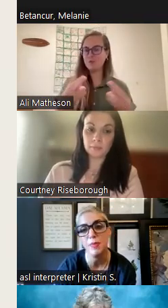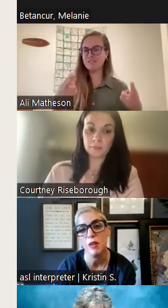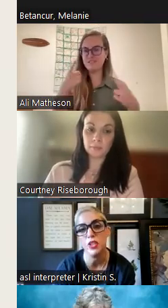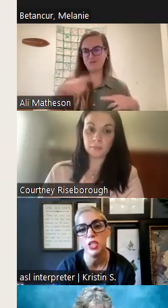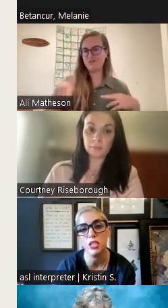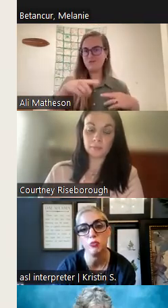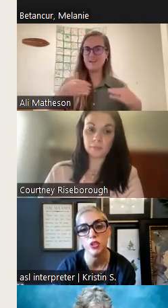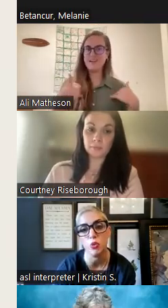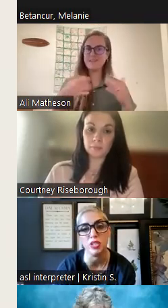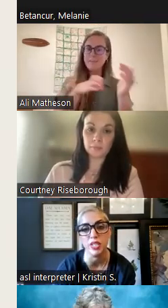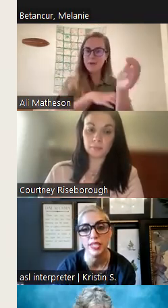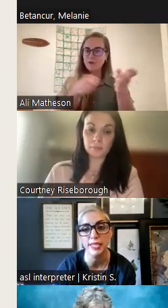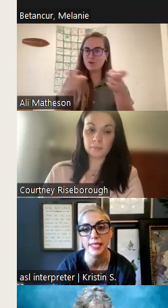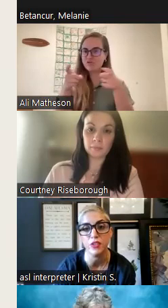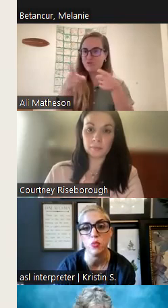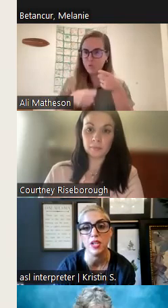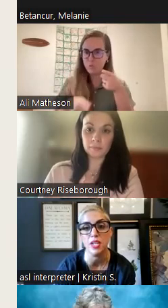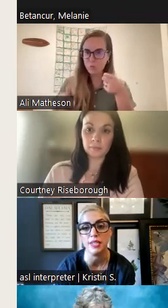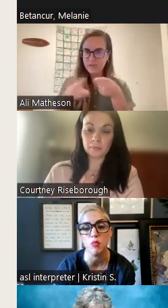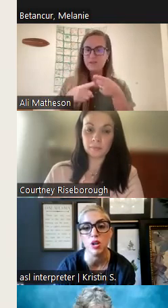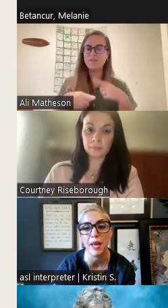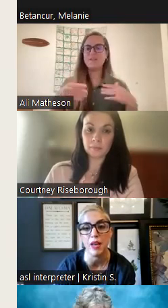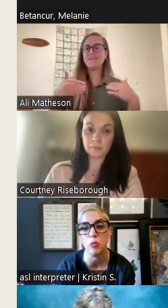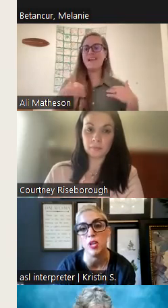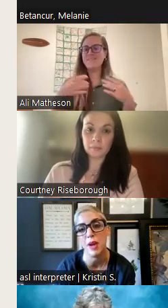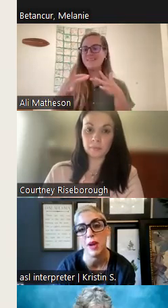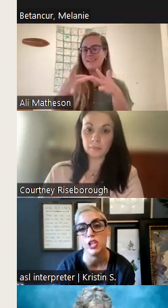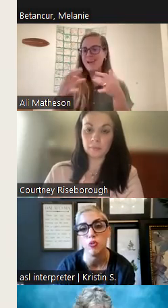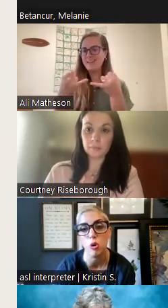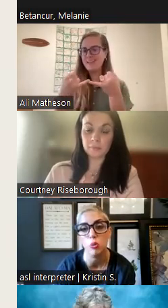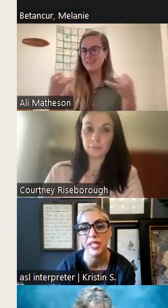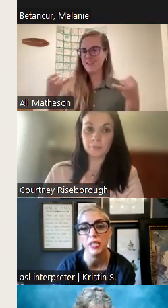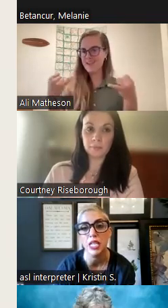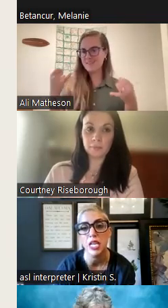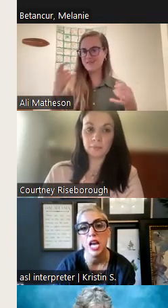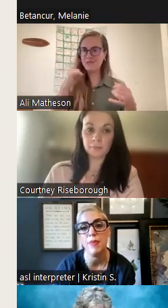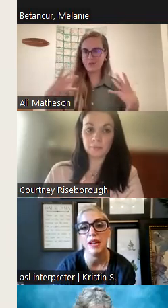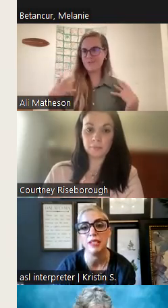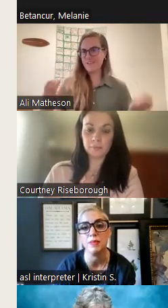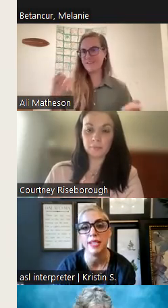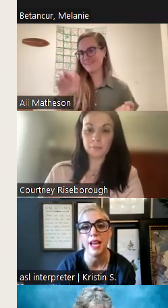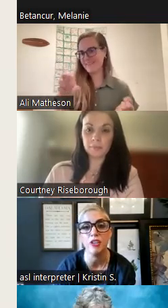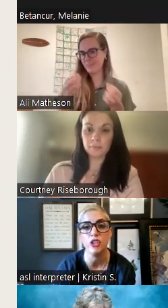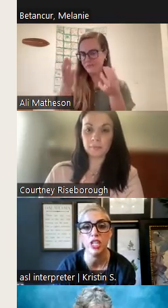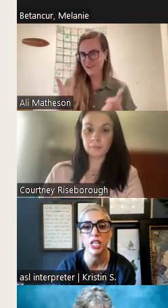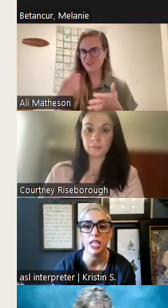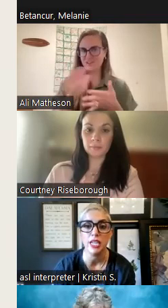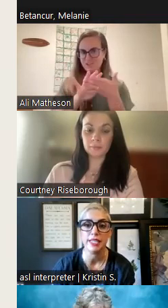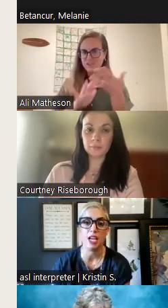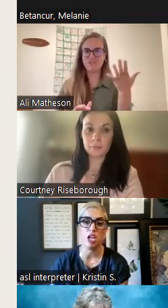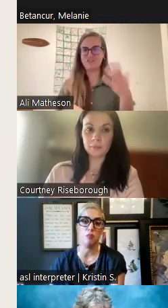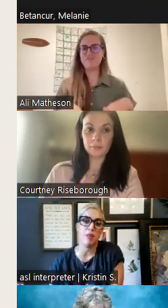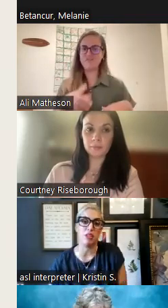So here's some helpful resources if you want to see more about the power control wheel, about some